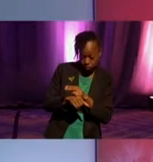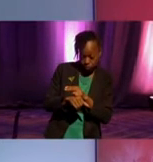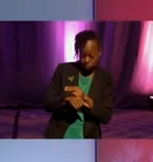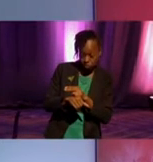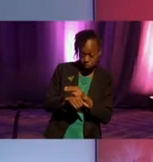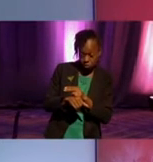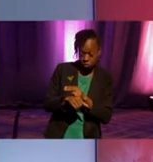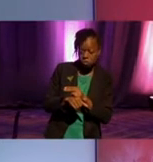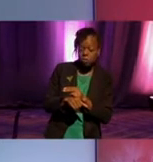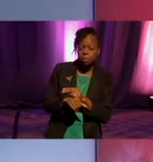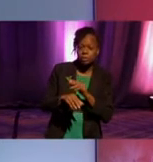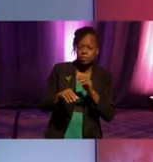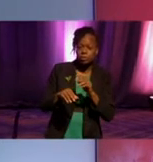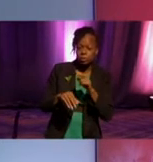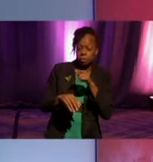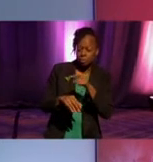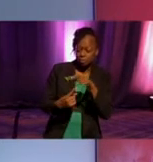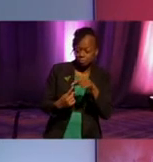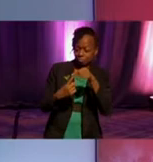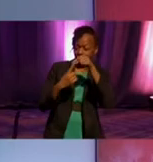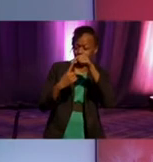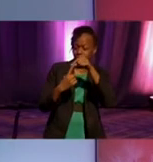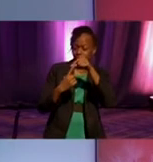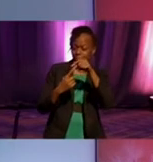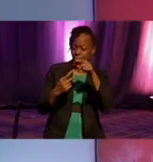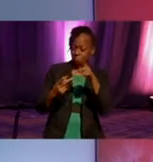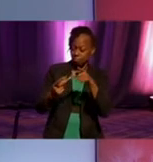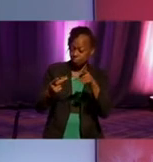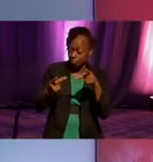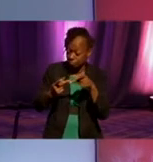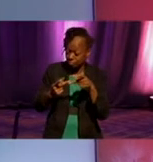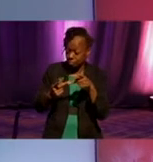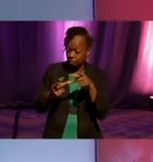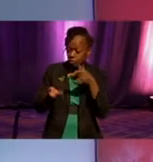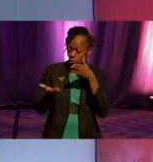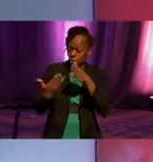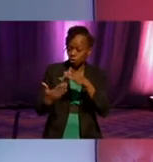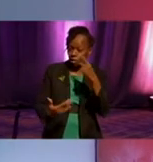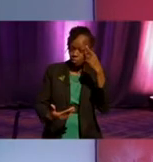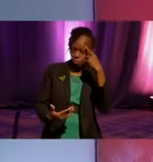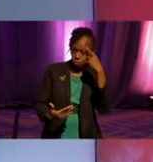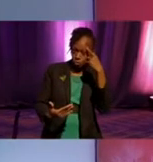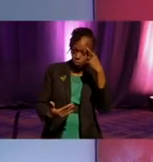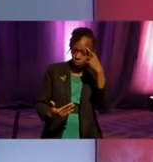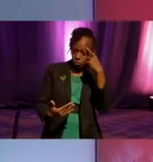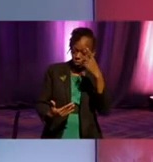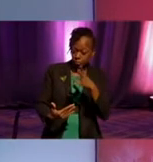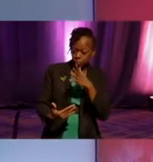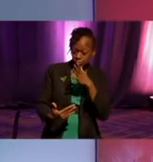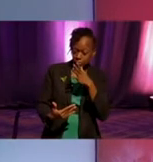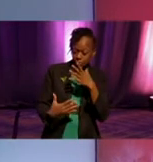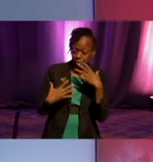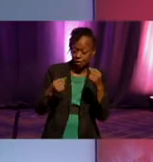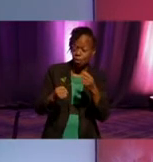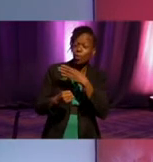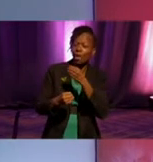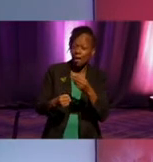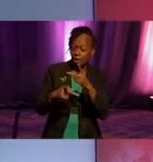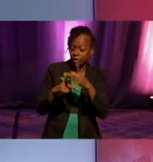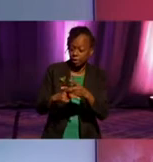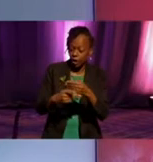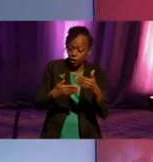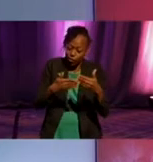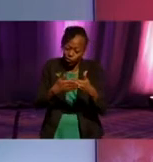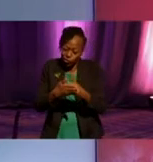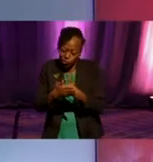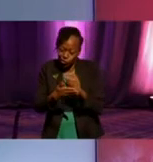nationally is a unique position to address maternal, mental health, along with the care of newborns and young children. How do